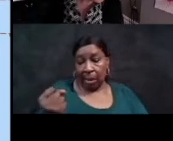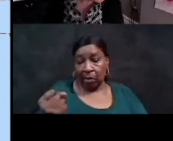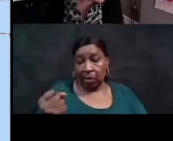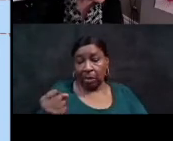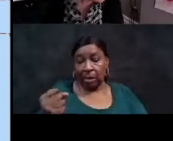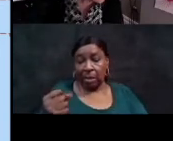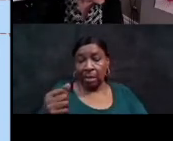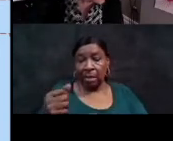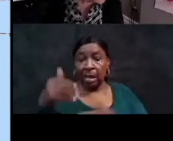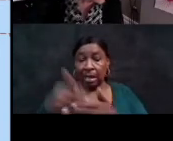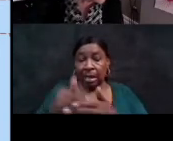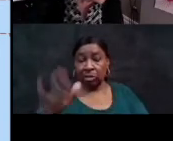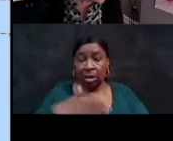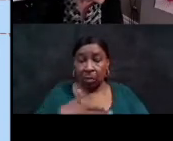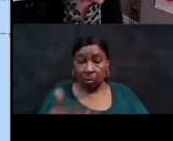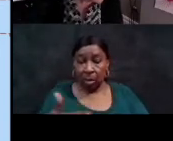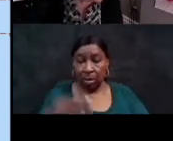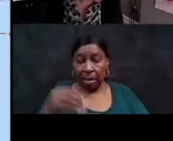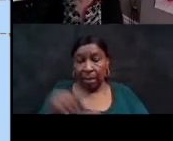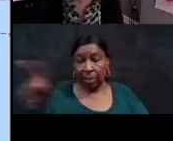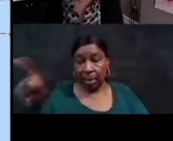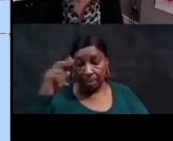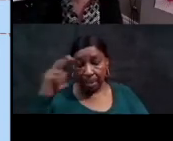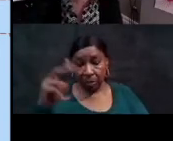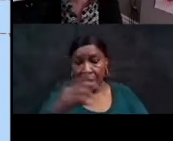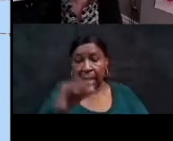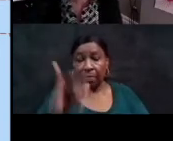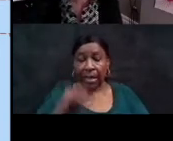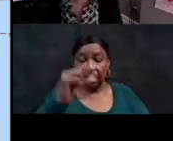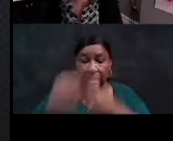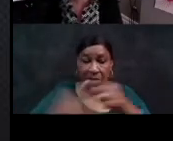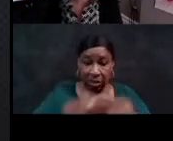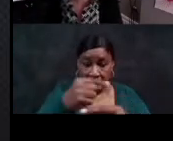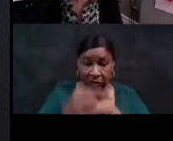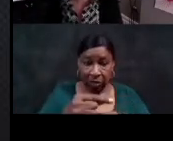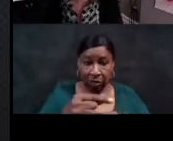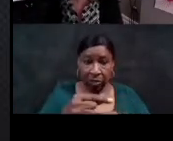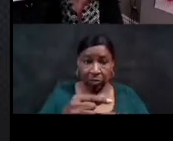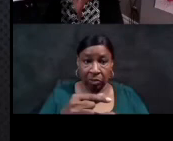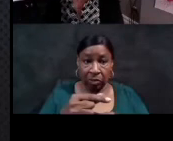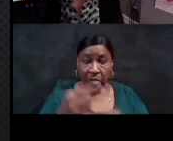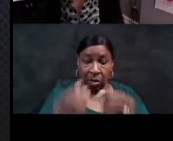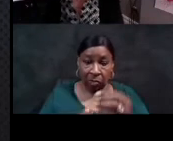Mexico. And that is a geographical trend in each of these regions.